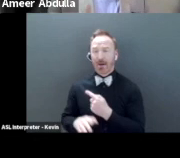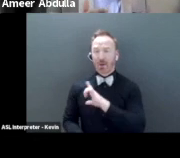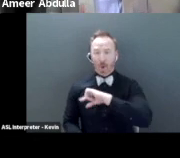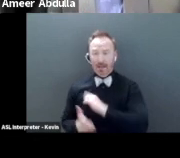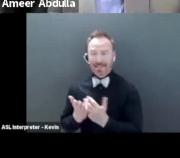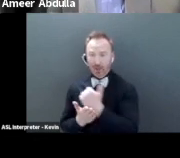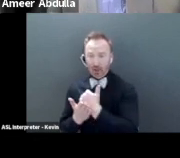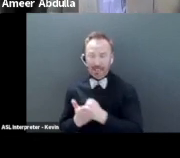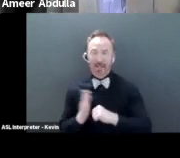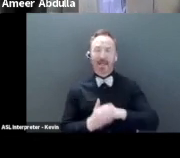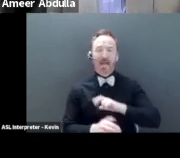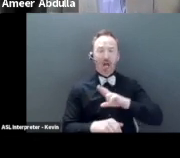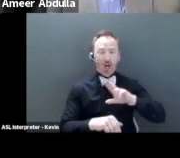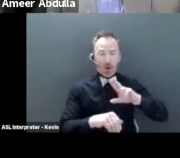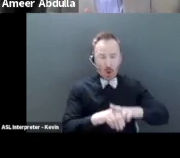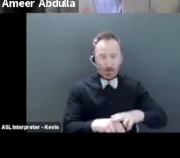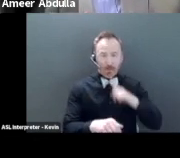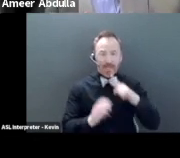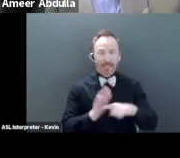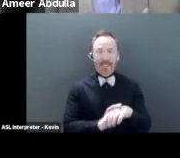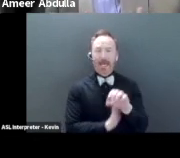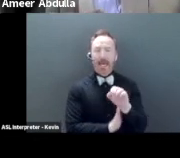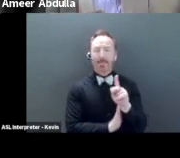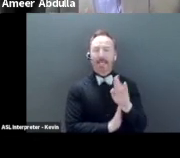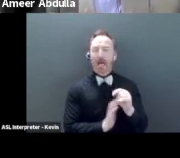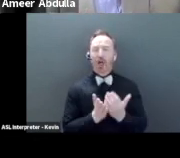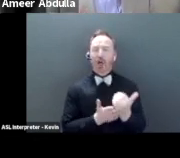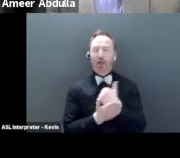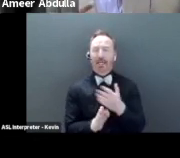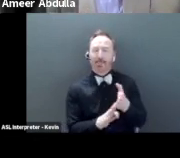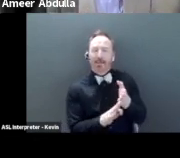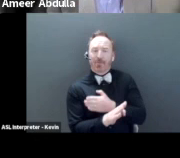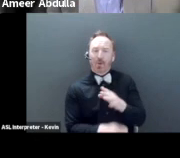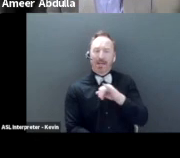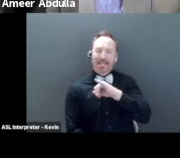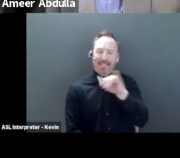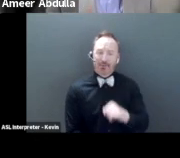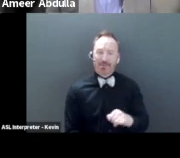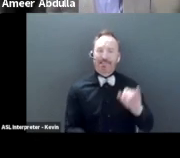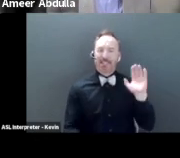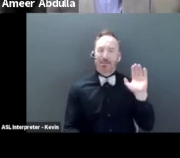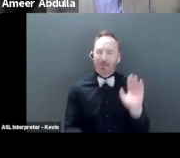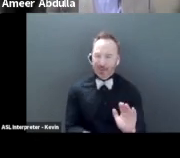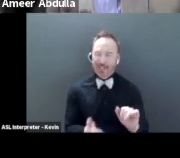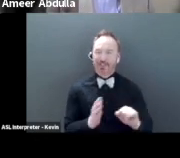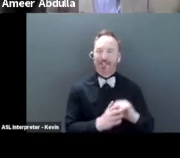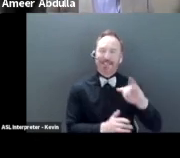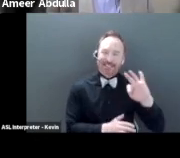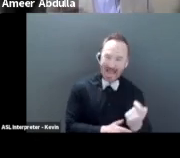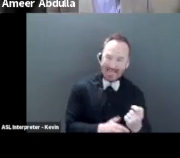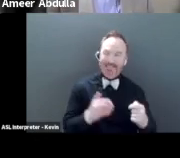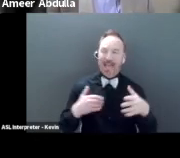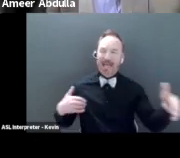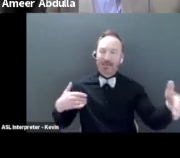normalized EBITDA, so earnings before interest, taxes, depreciation, and amortization. So they will calculate